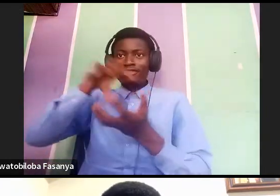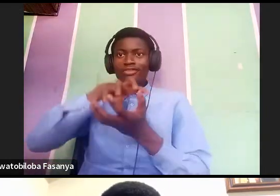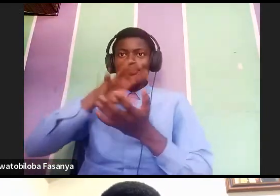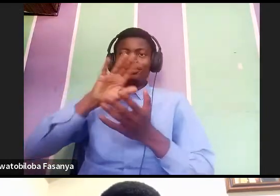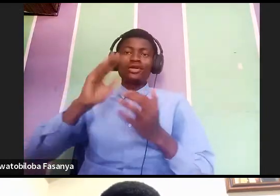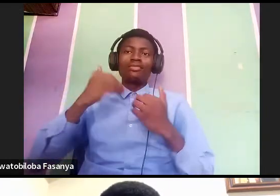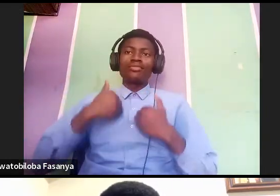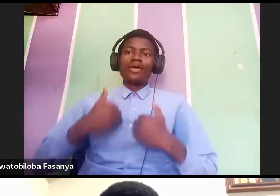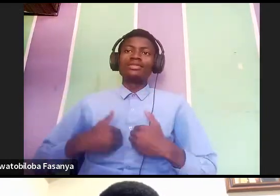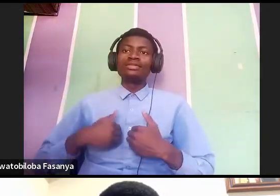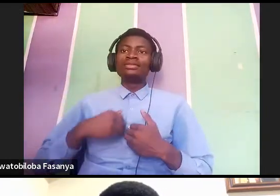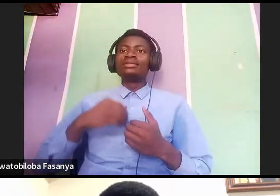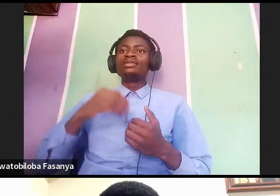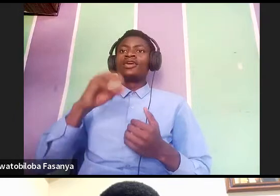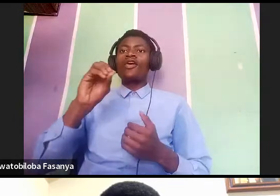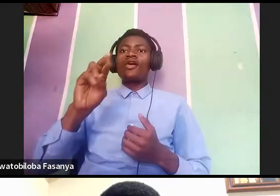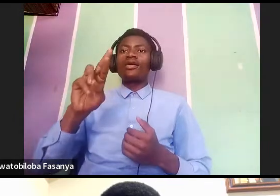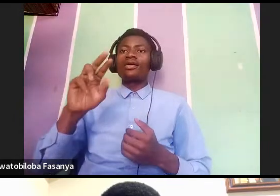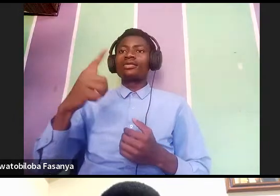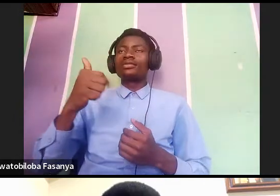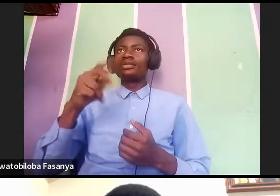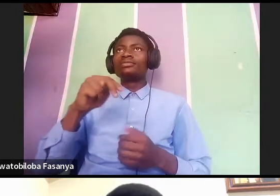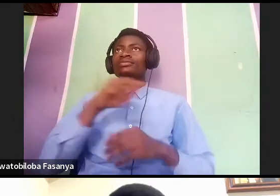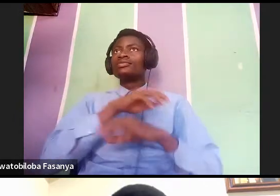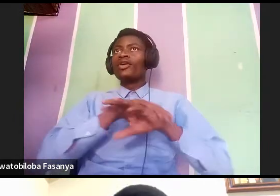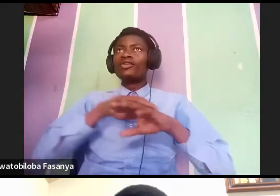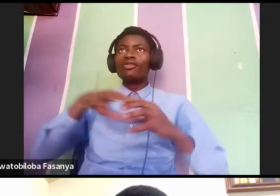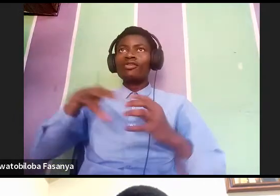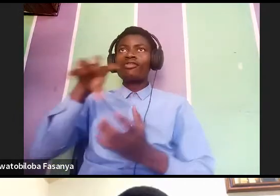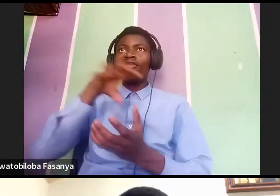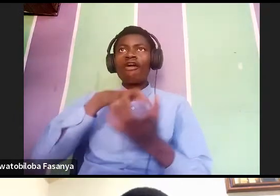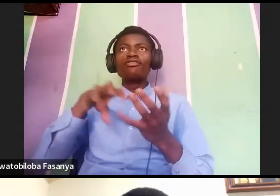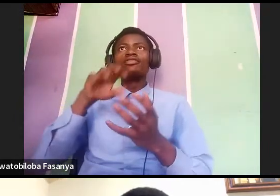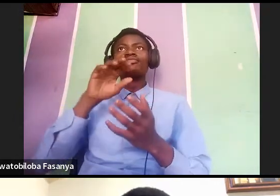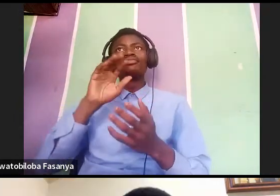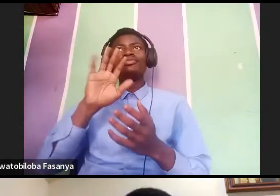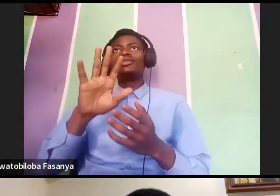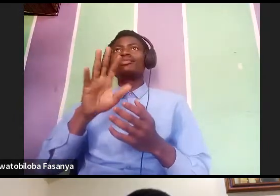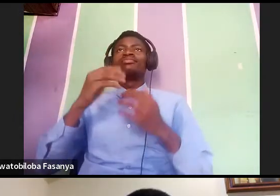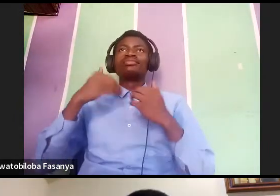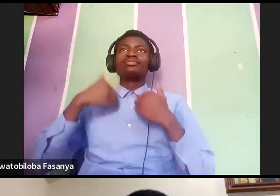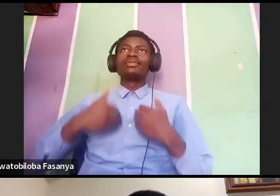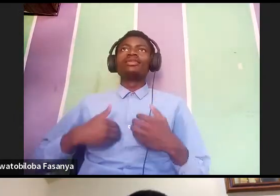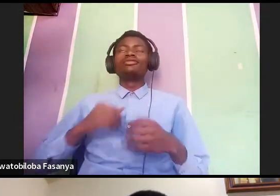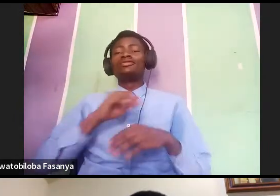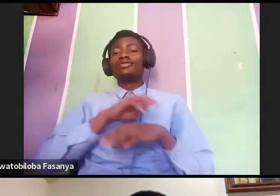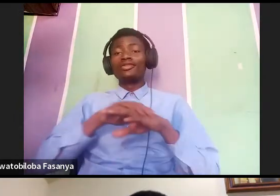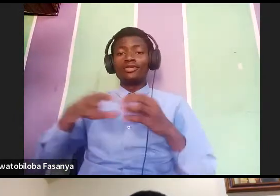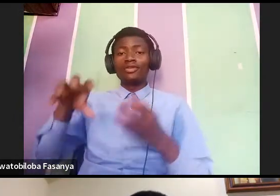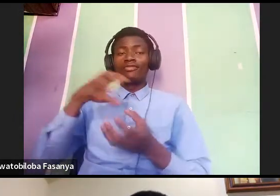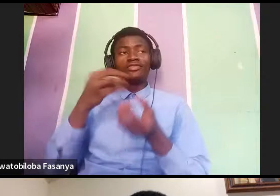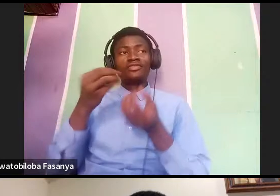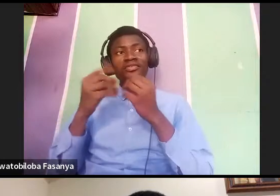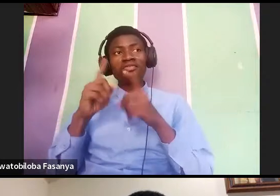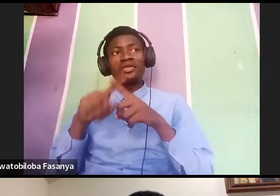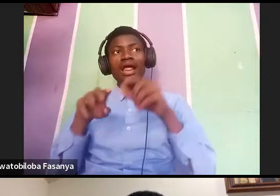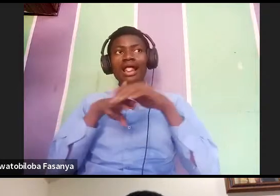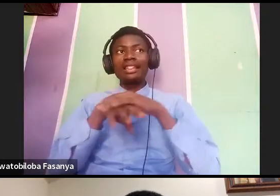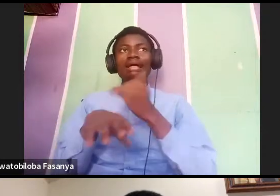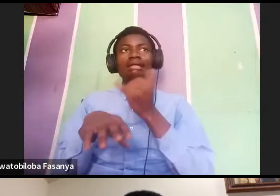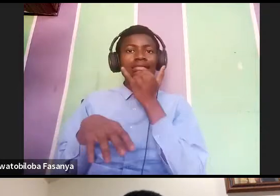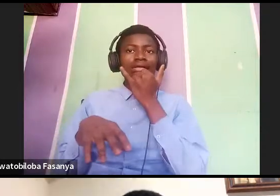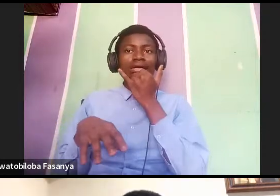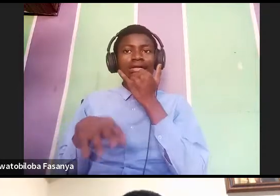the food and the guy just goes another direction and it causes a problem. So we'll watch out for that as a daily way